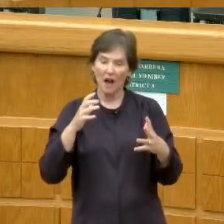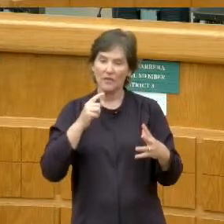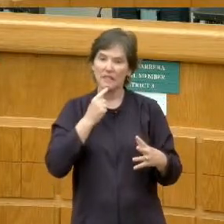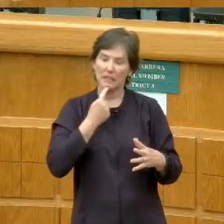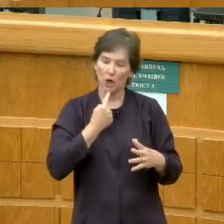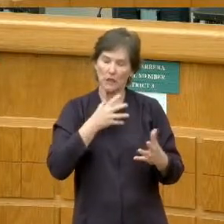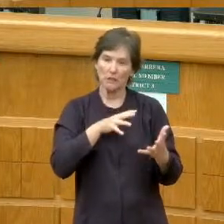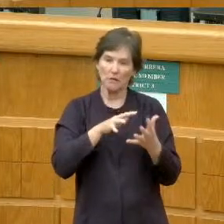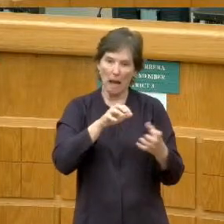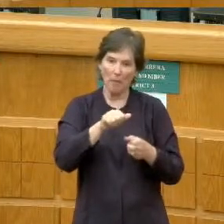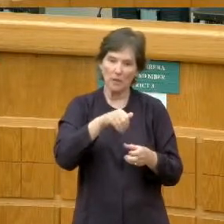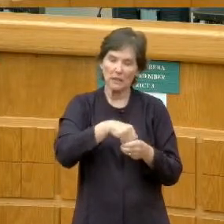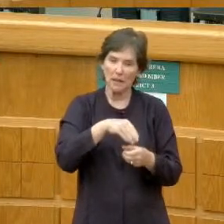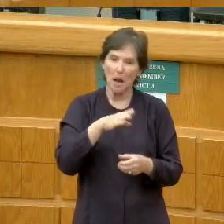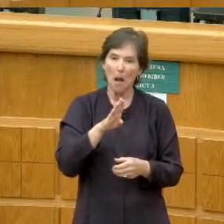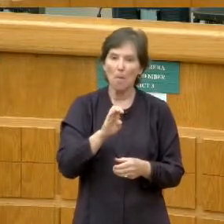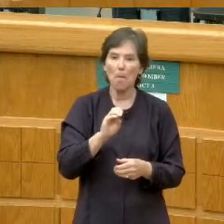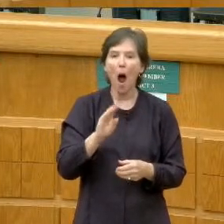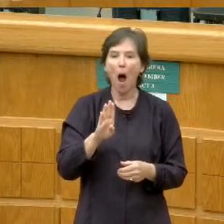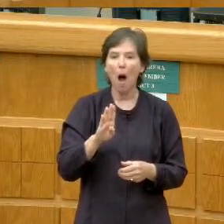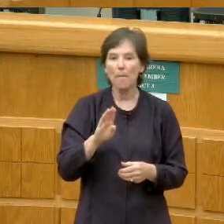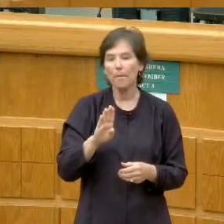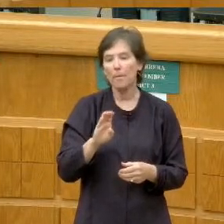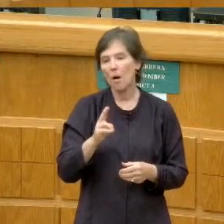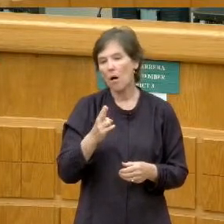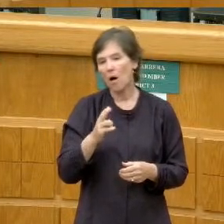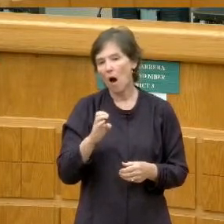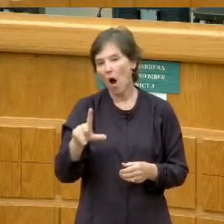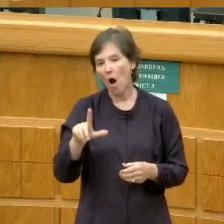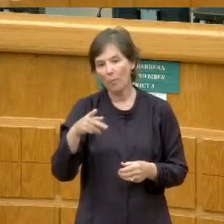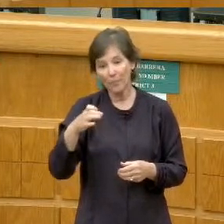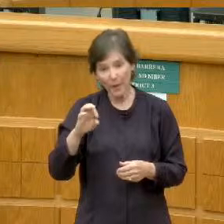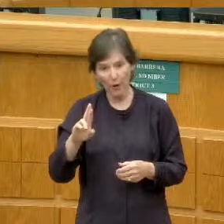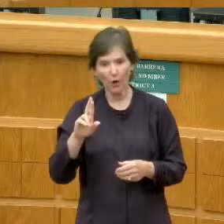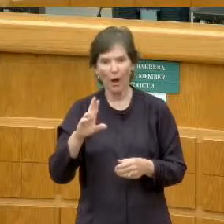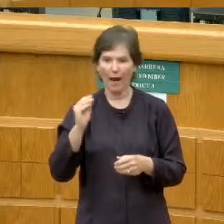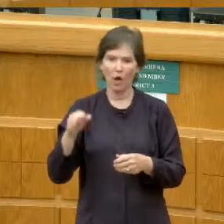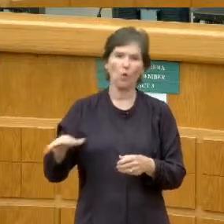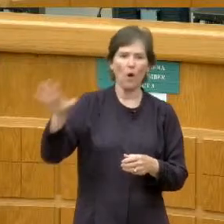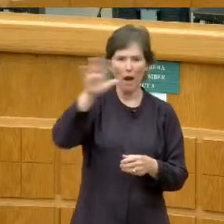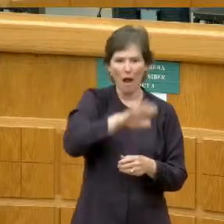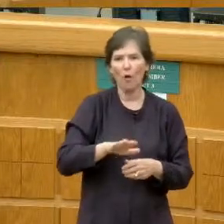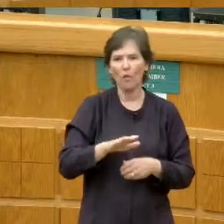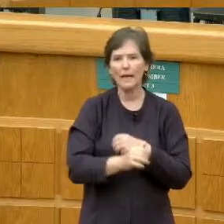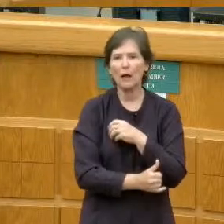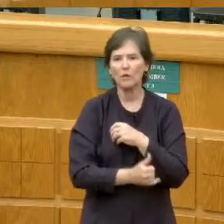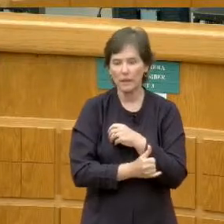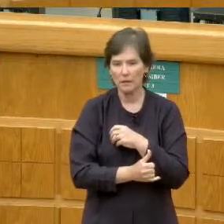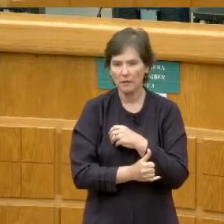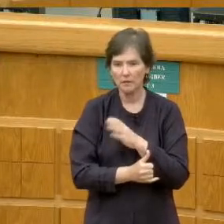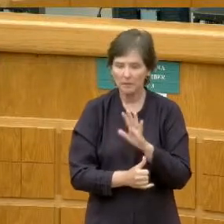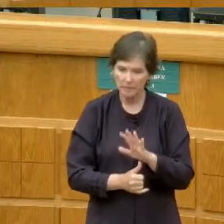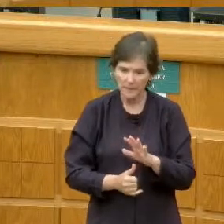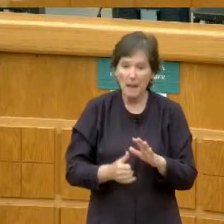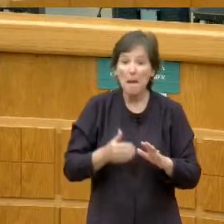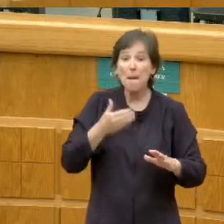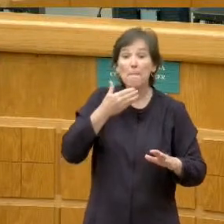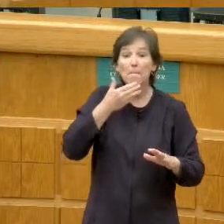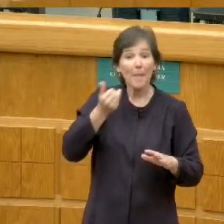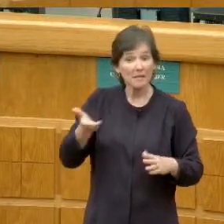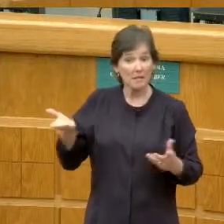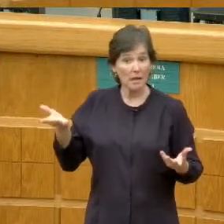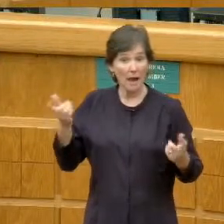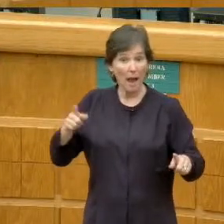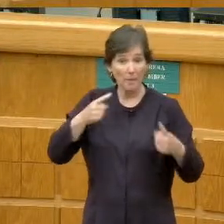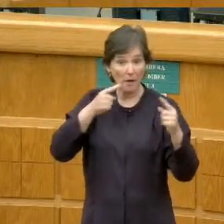throughout Nueces County. The best news, however, of the last 2 weeks was that we had no loss of life and no serious